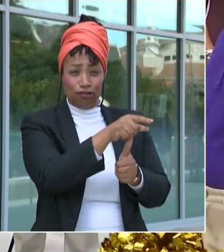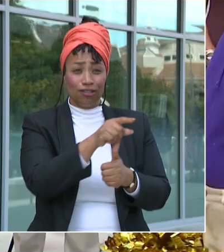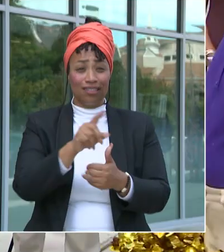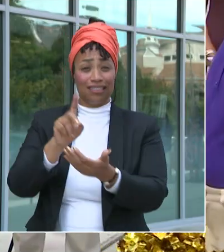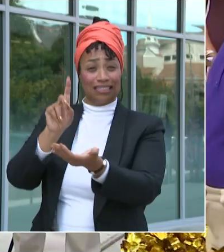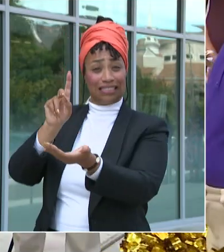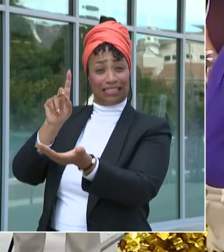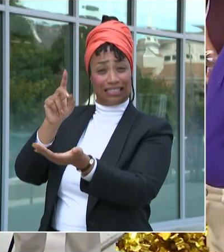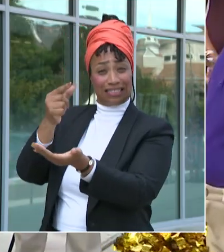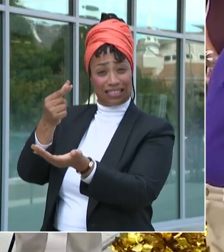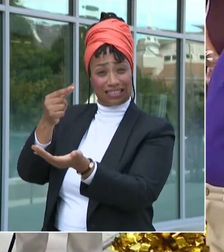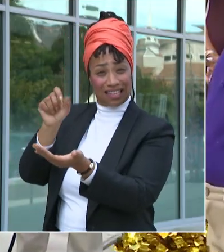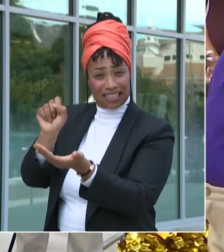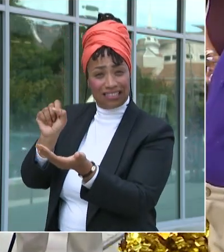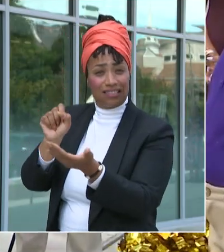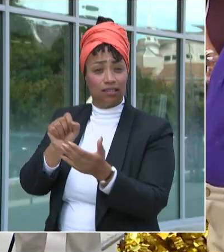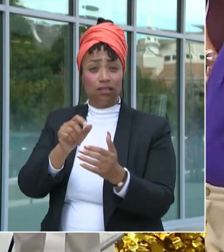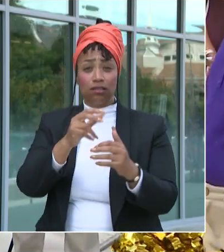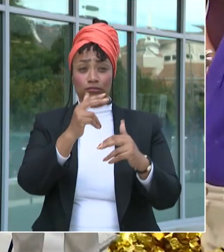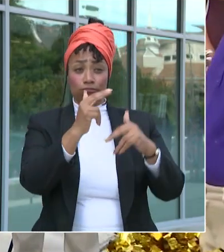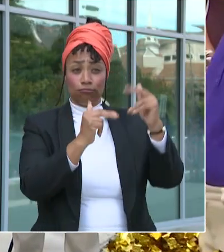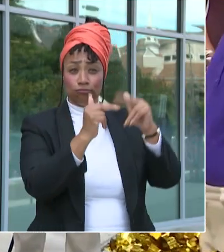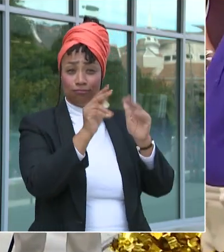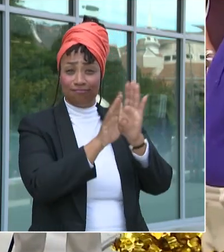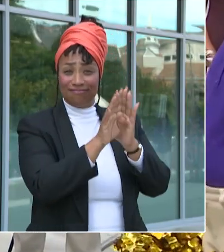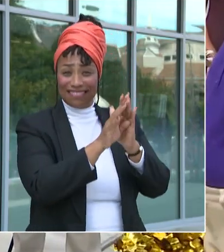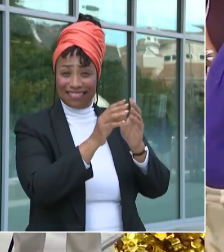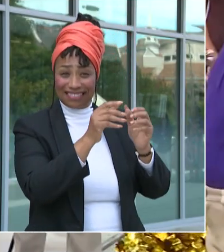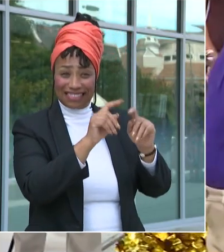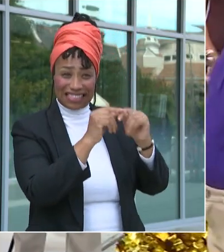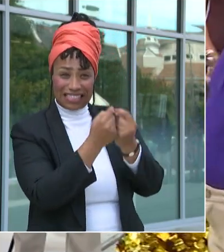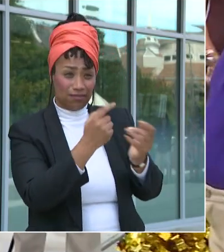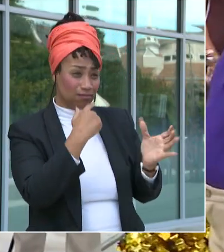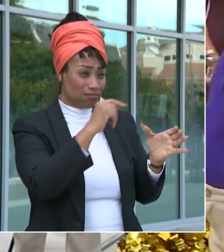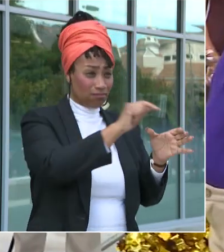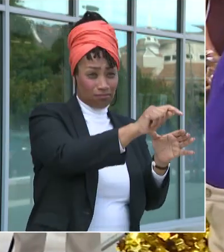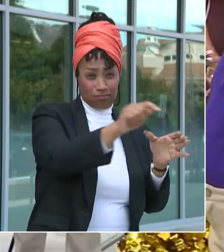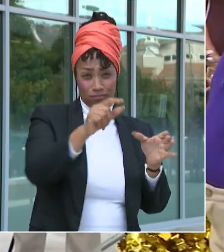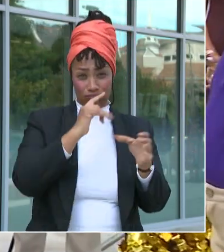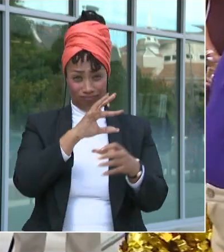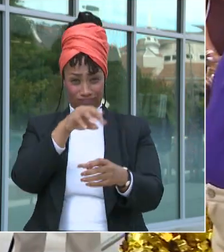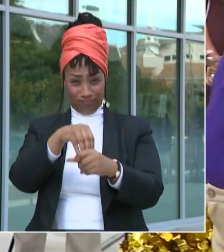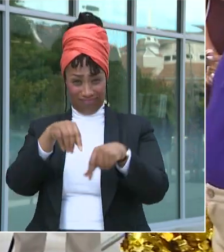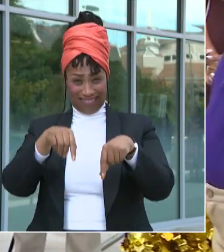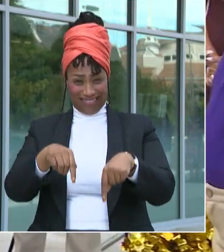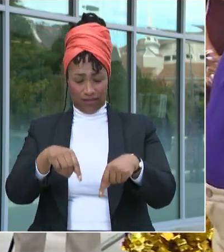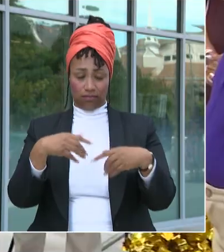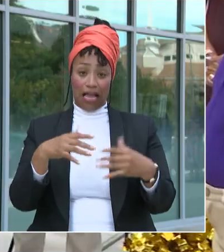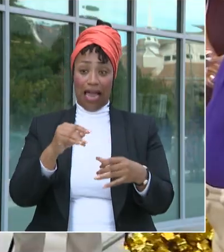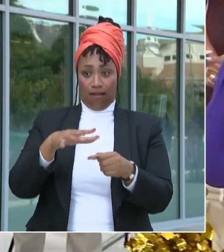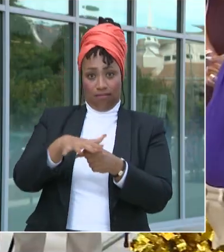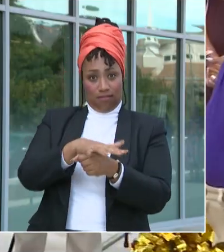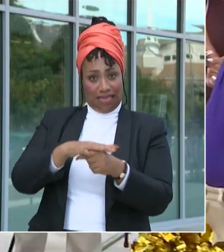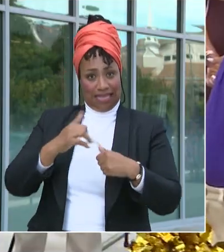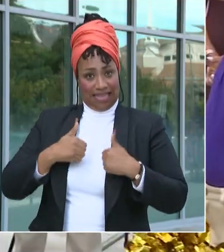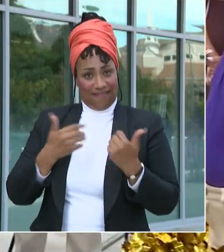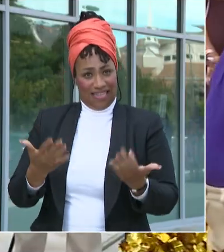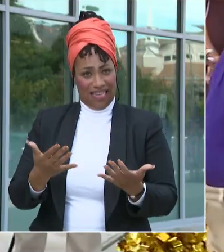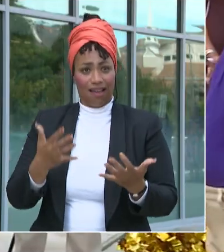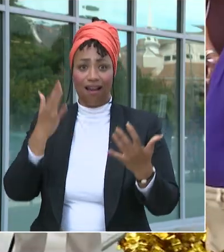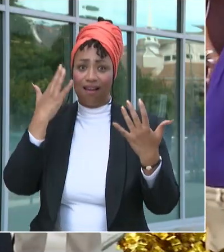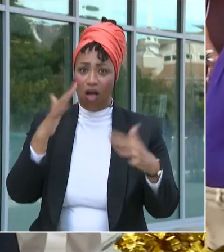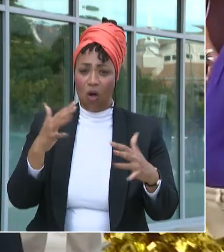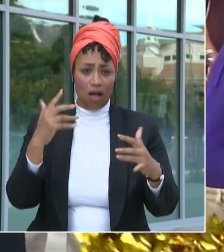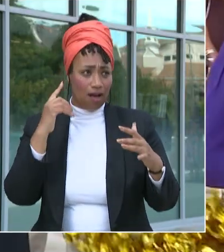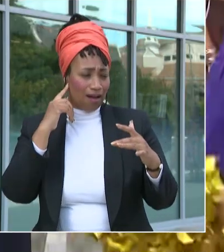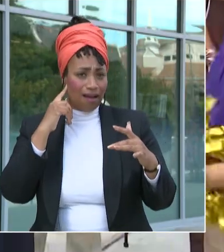worked on this beautiful, beautiful project. For those of us who live in the neighborhood, it's been loud sometimes with the drilling and